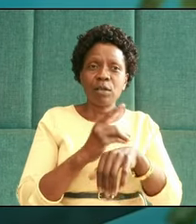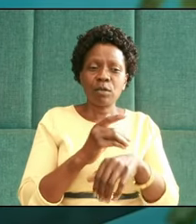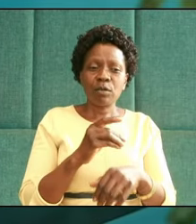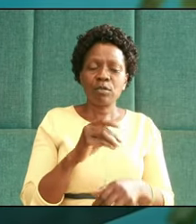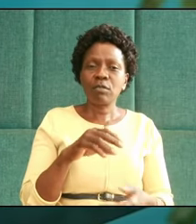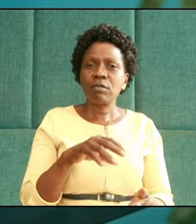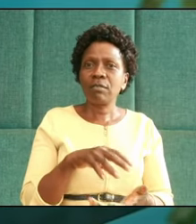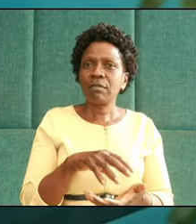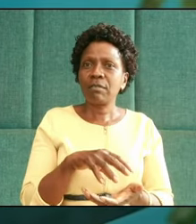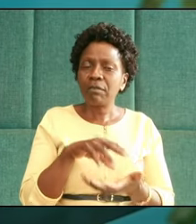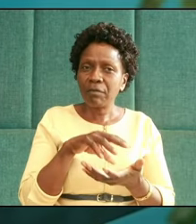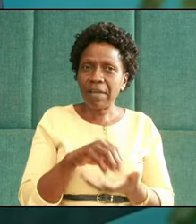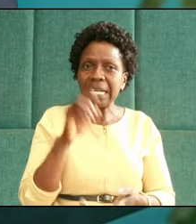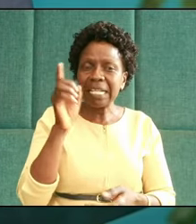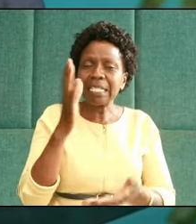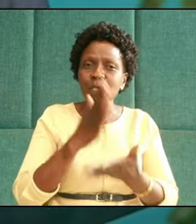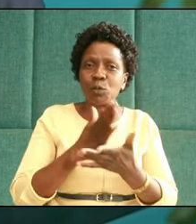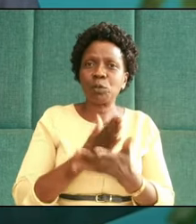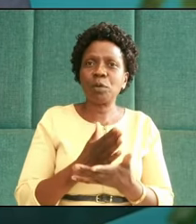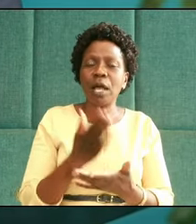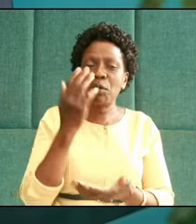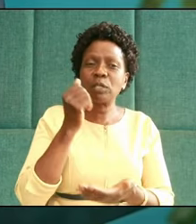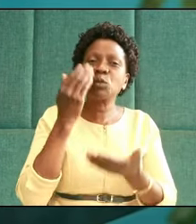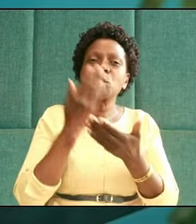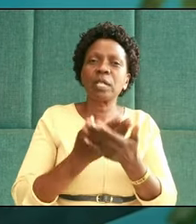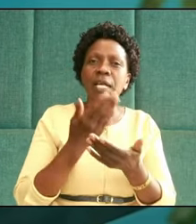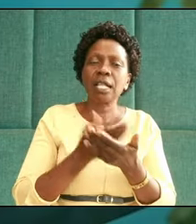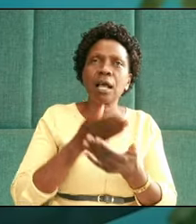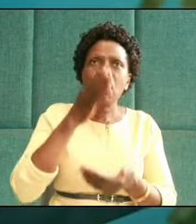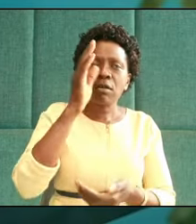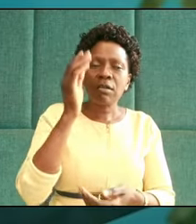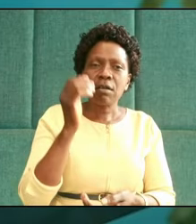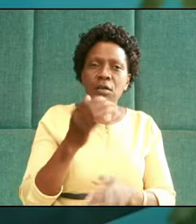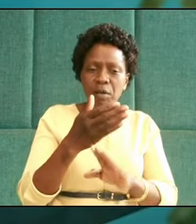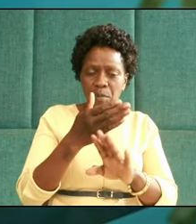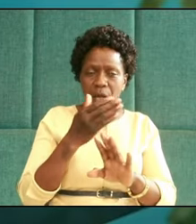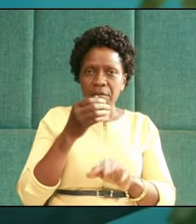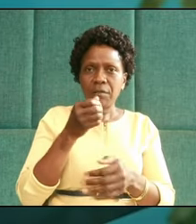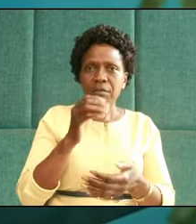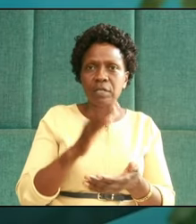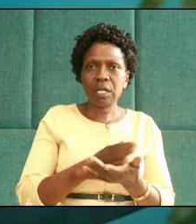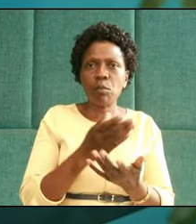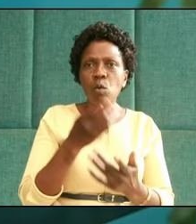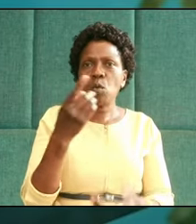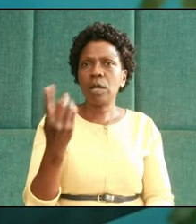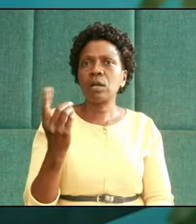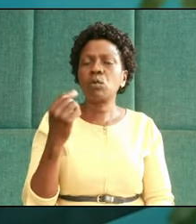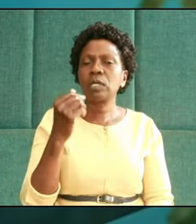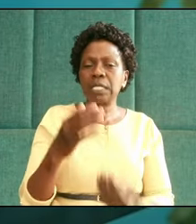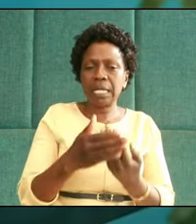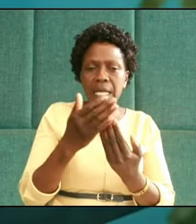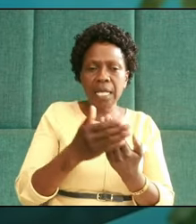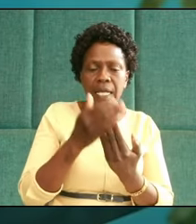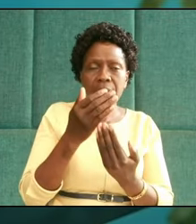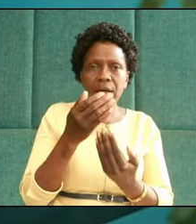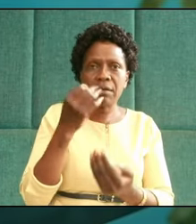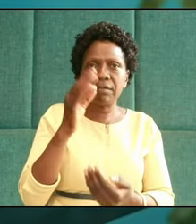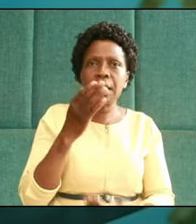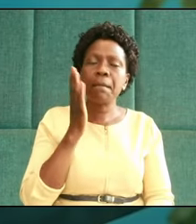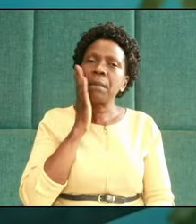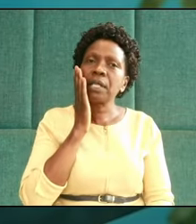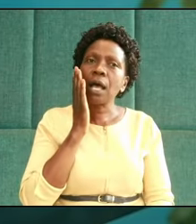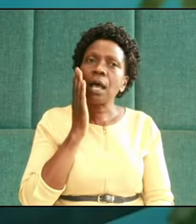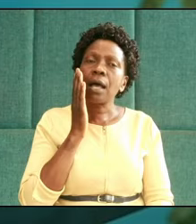find that it is true. I want to thank God on behalf of somebody who is taking care of the mother or the